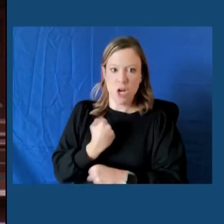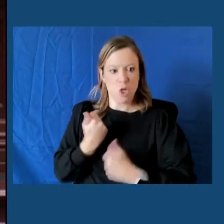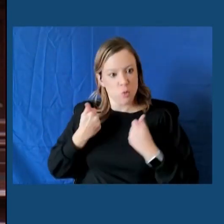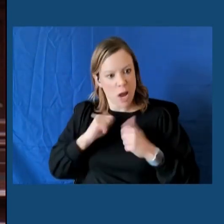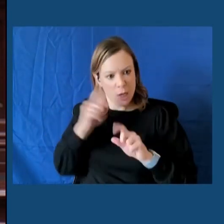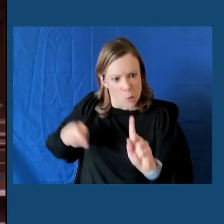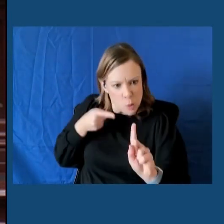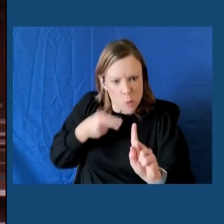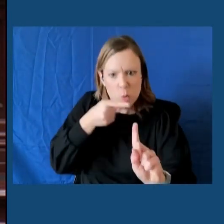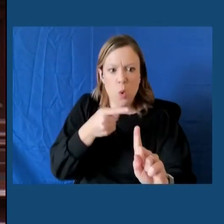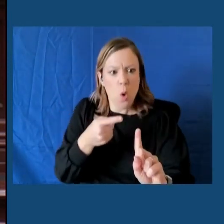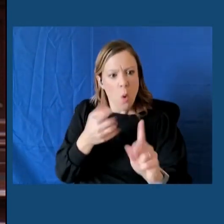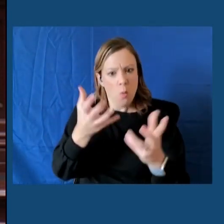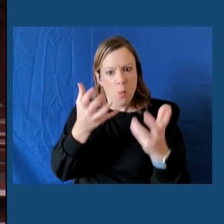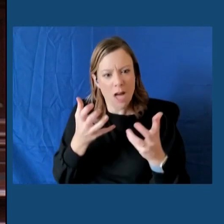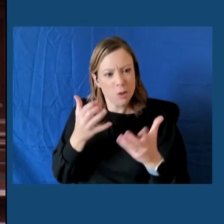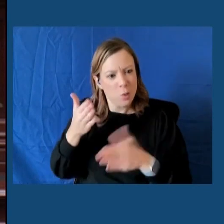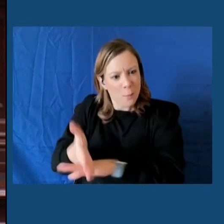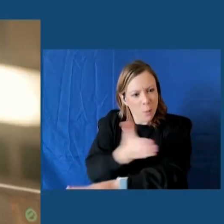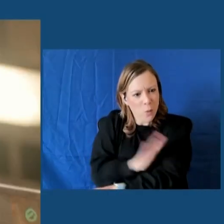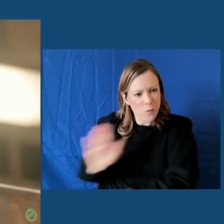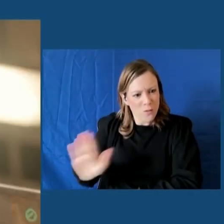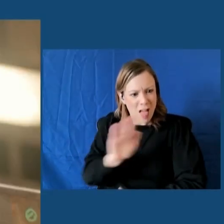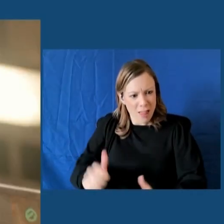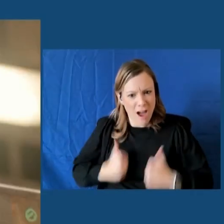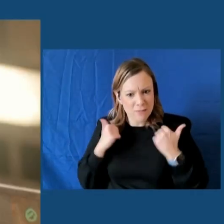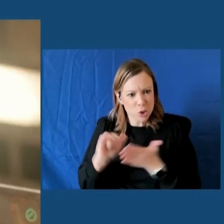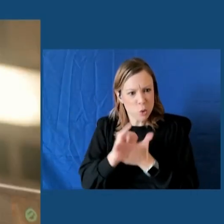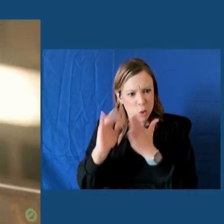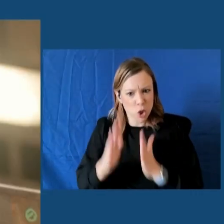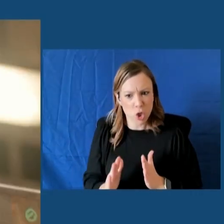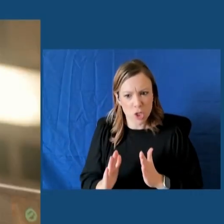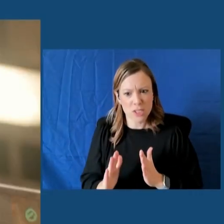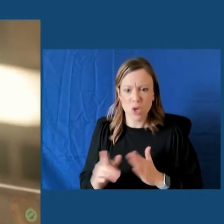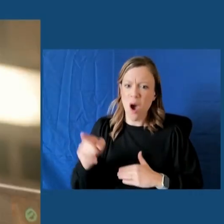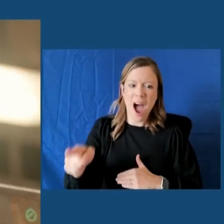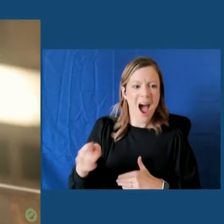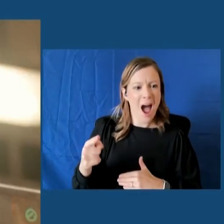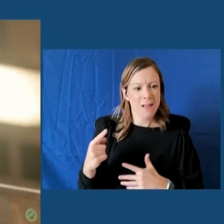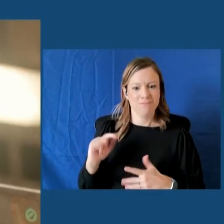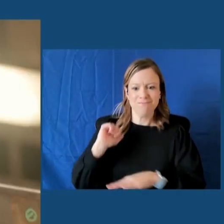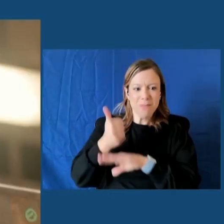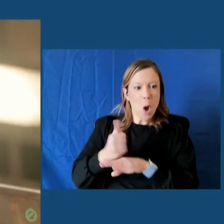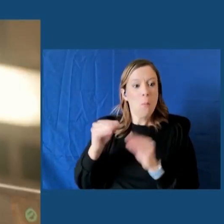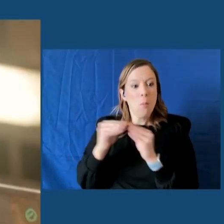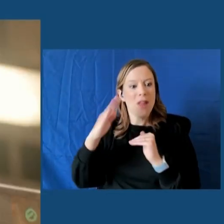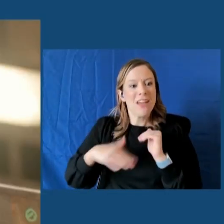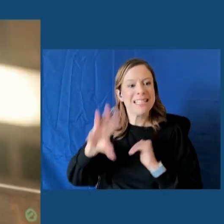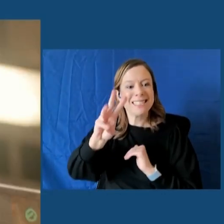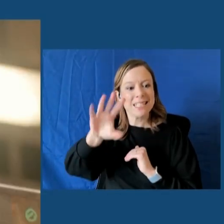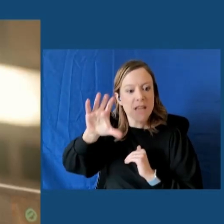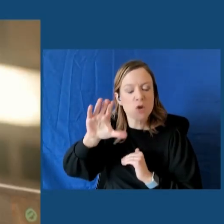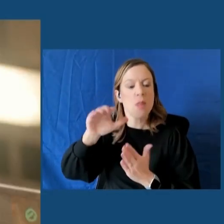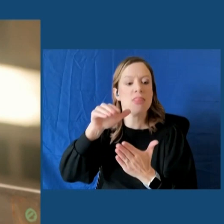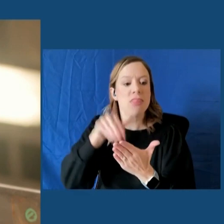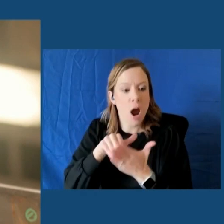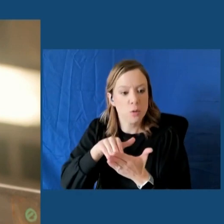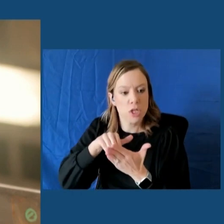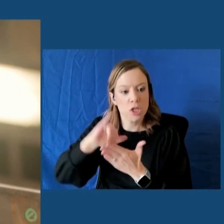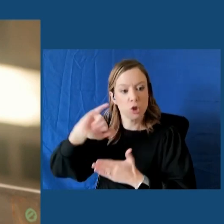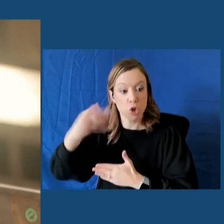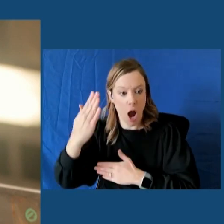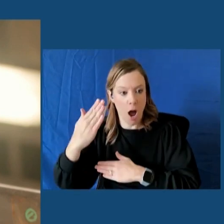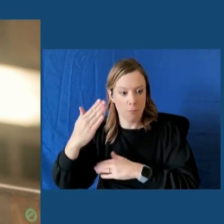office, I've worked with this legislature to create more than 600,000 jobs and reduce unemployment